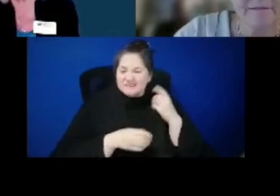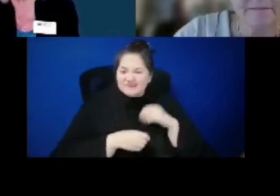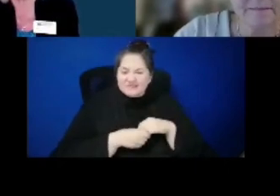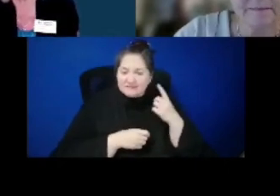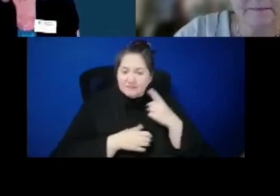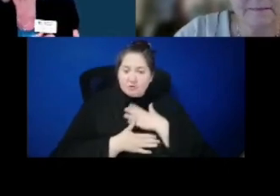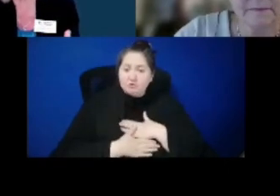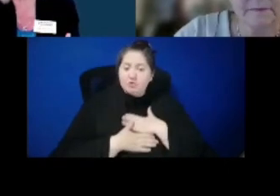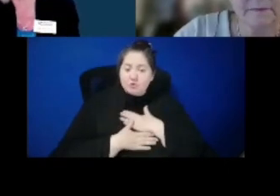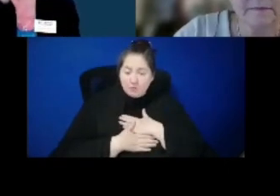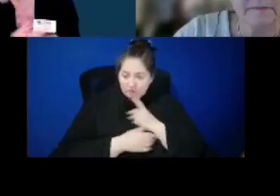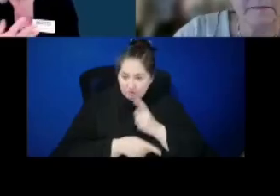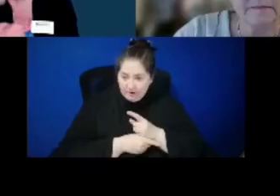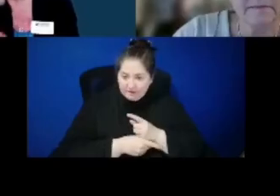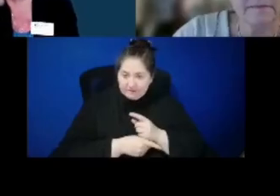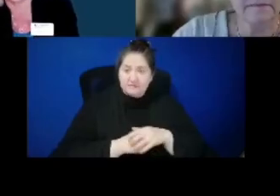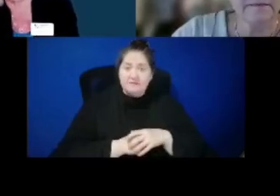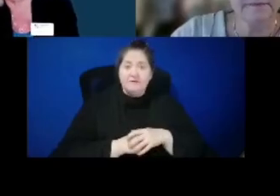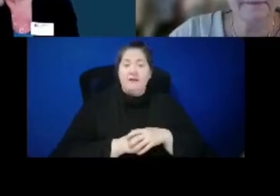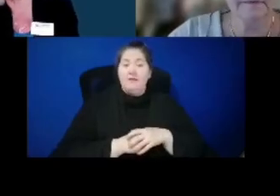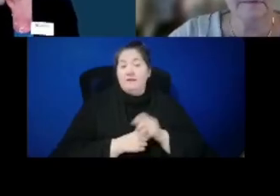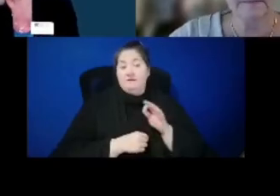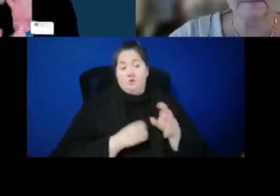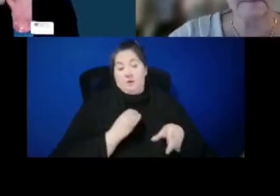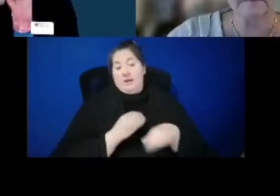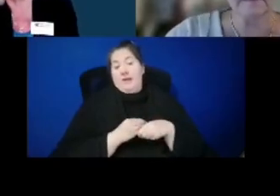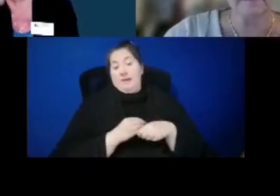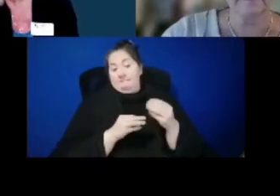really enjoying. And then, hey, if you add